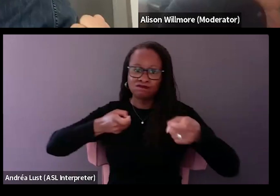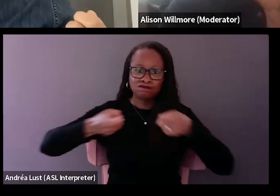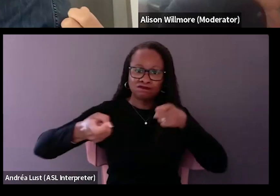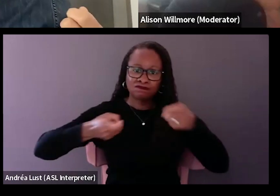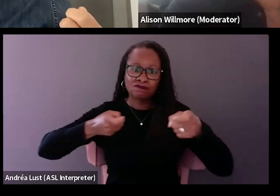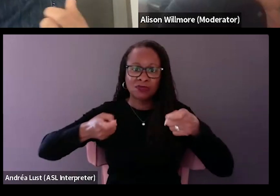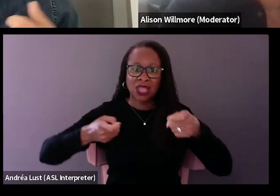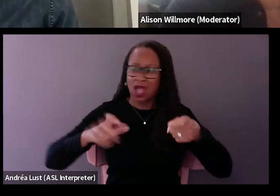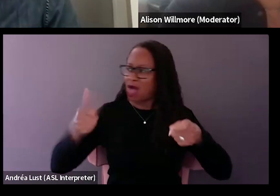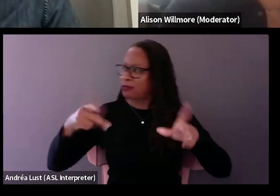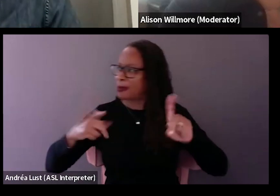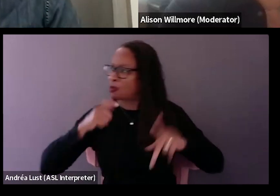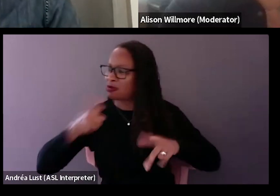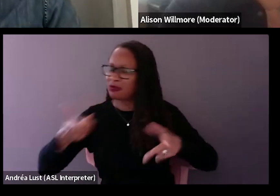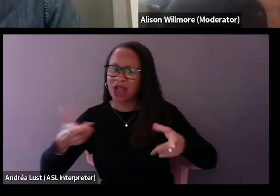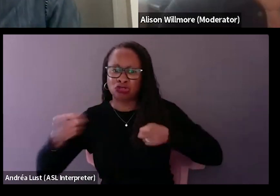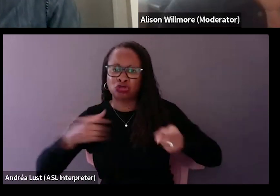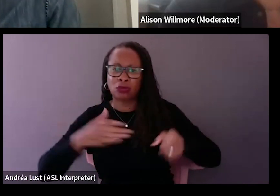something to people.